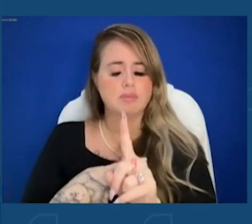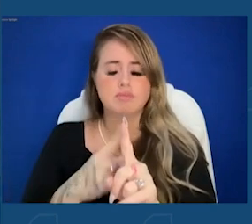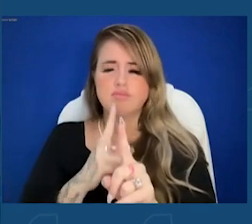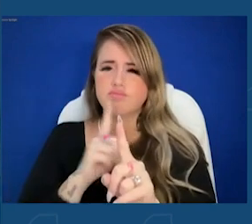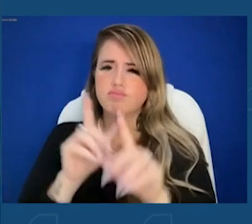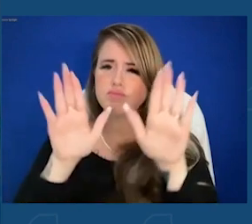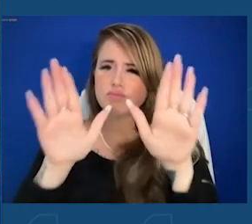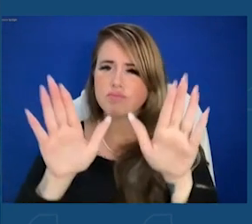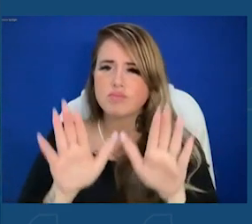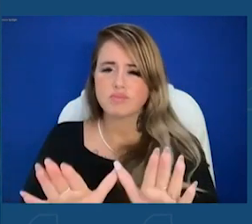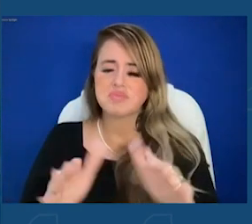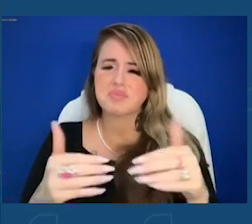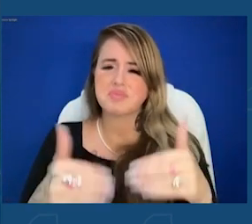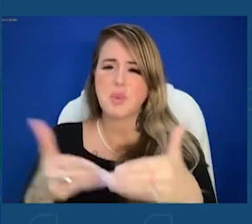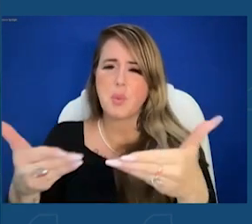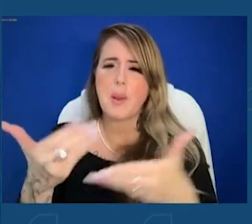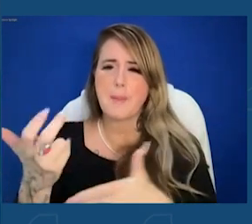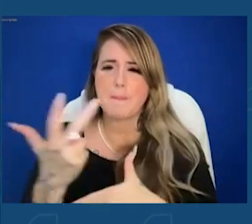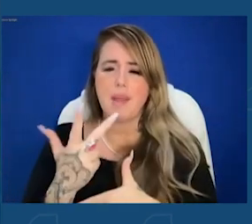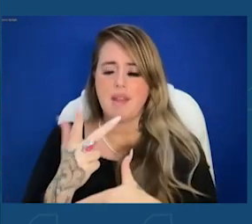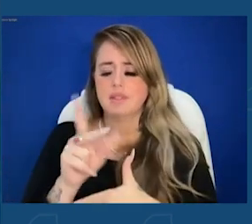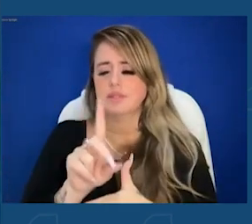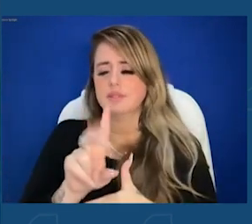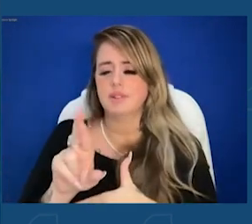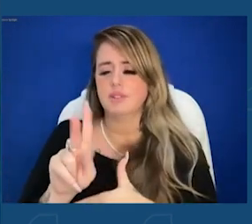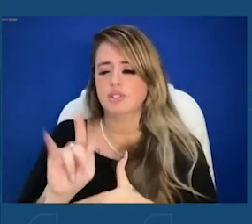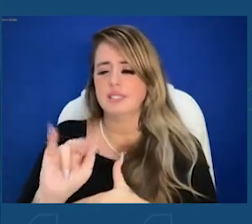So welcome back, Dr. King.